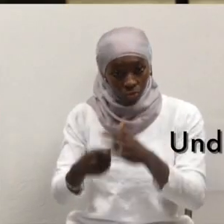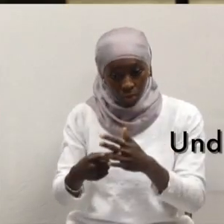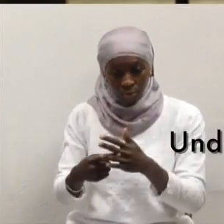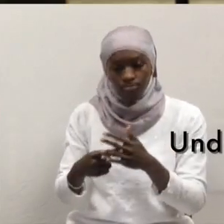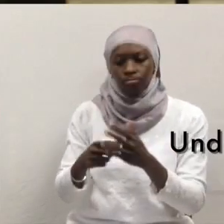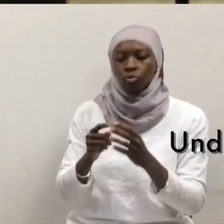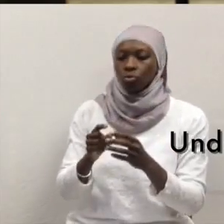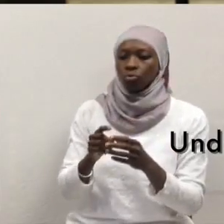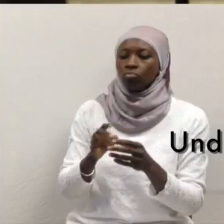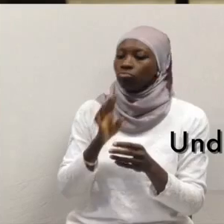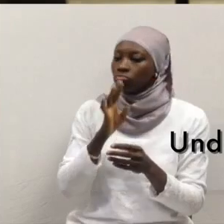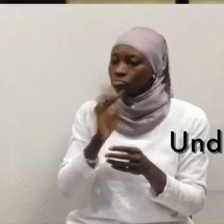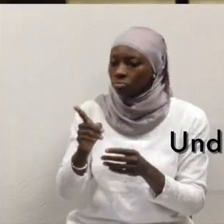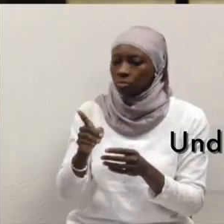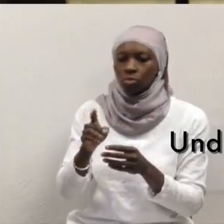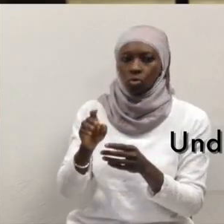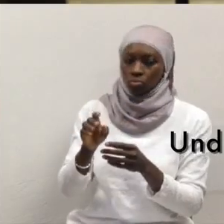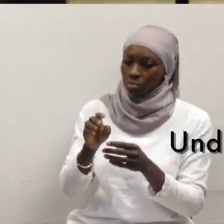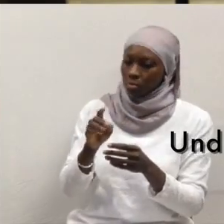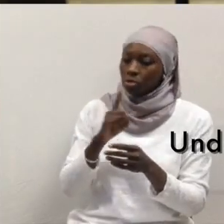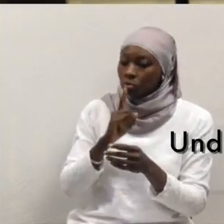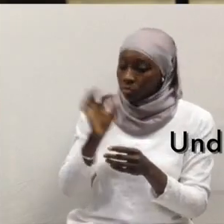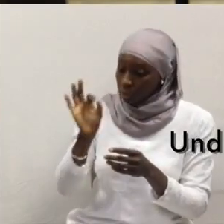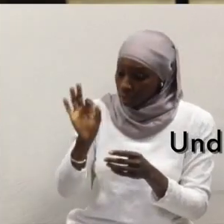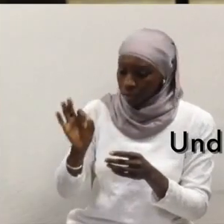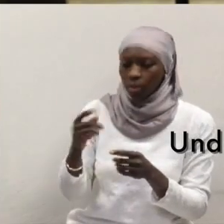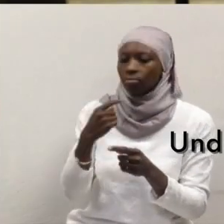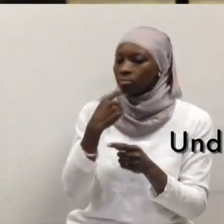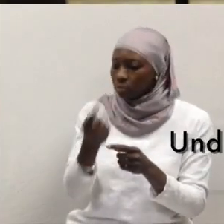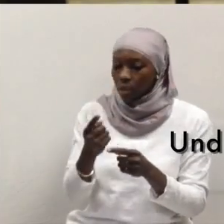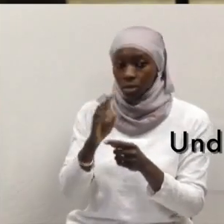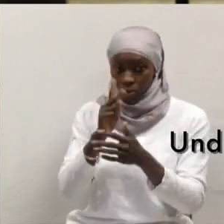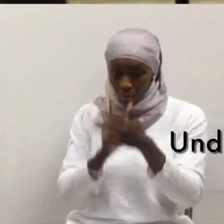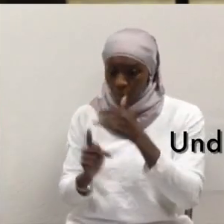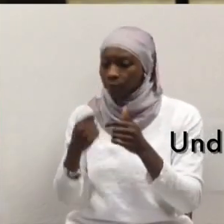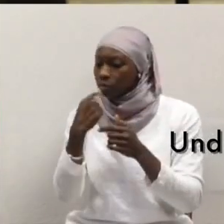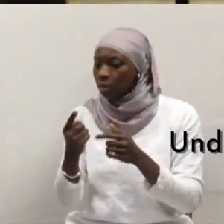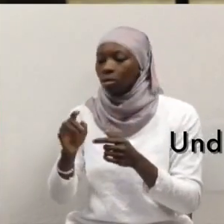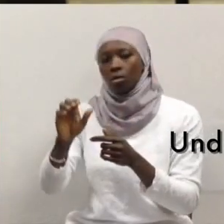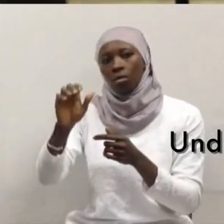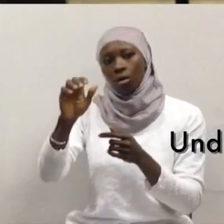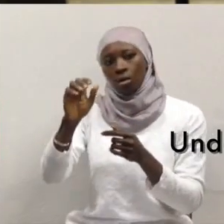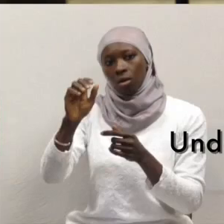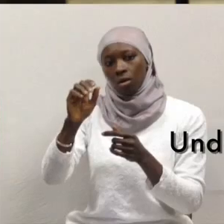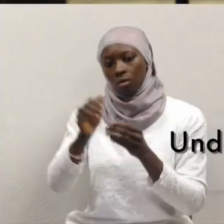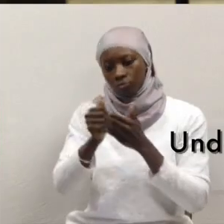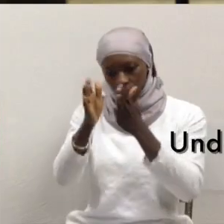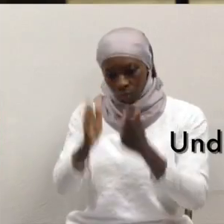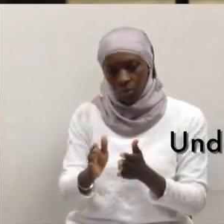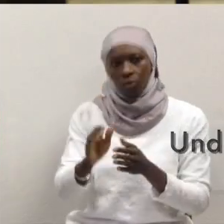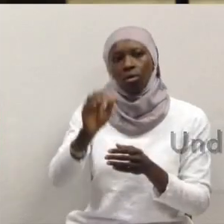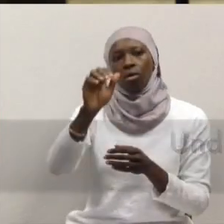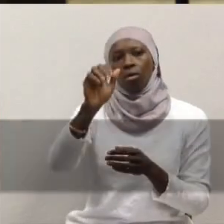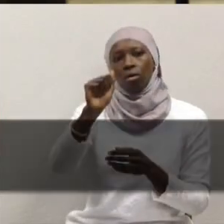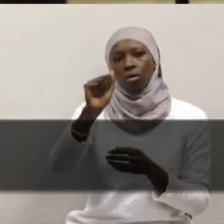dictate Ali ibn Abi Talib to write down Bismillahir Rahmanir Rahim, in the name of Allah, the merciful,